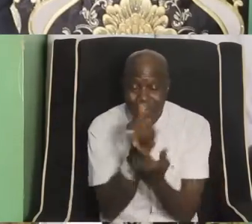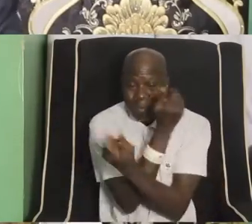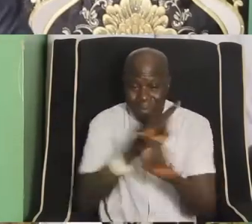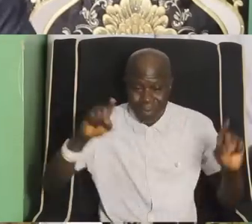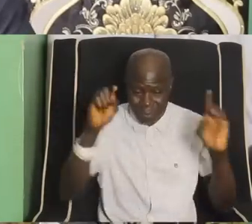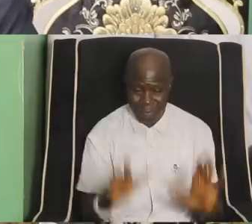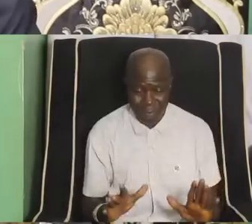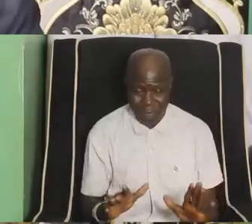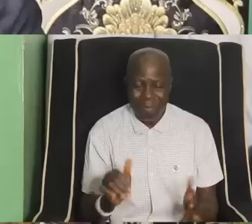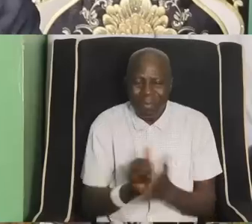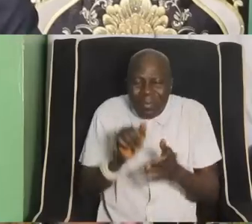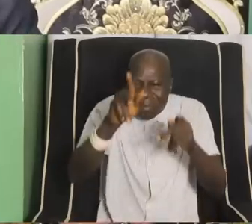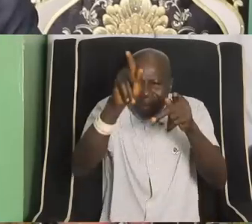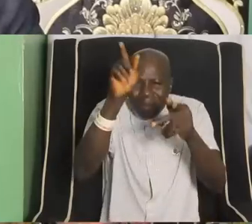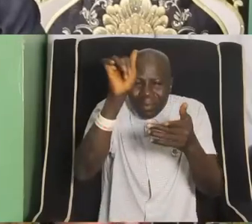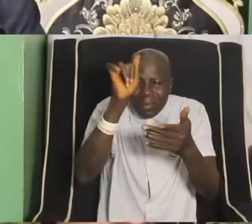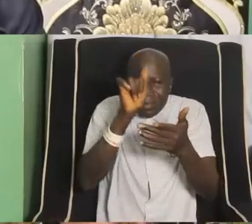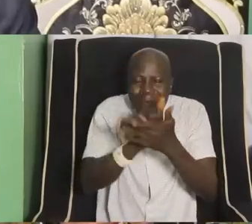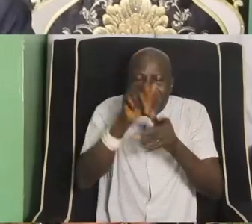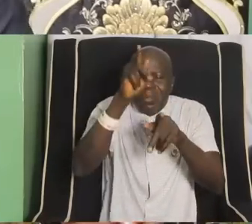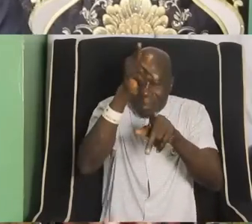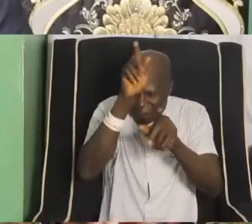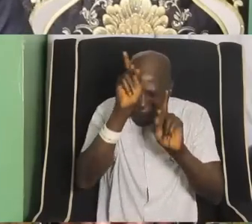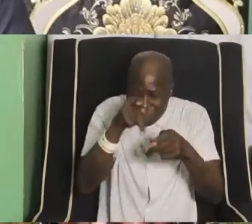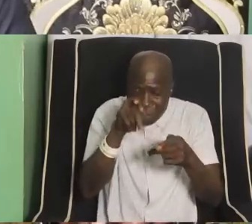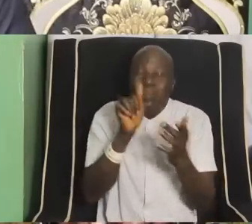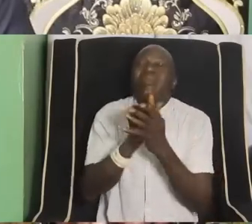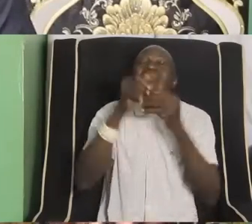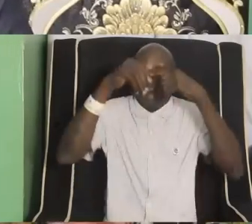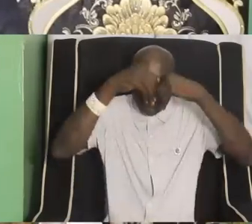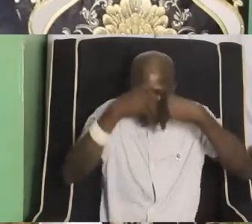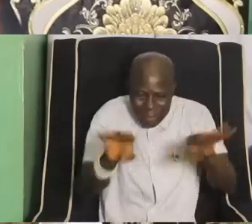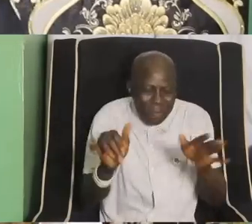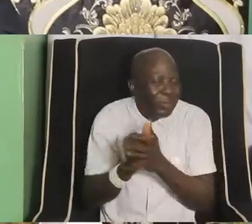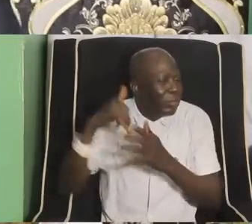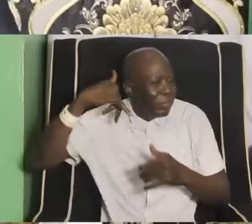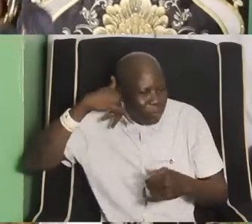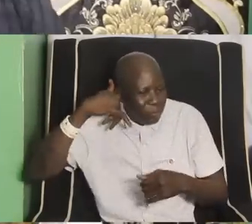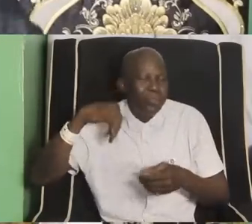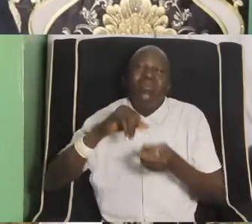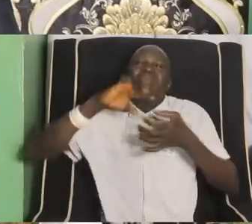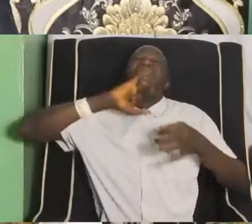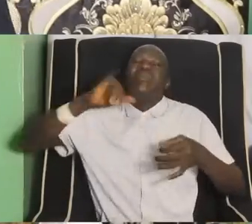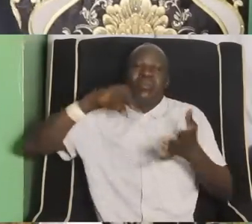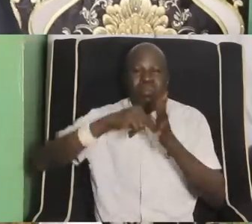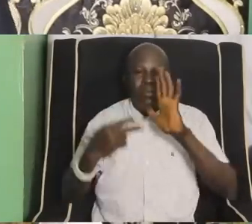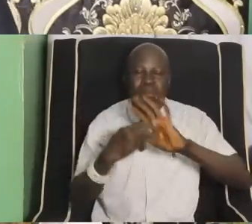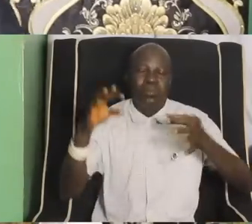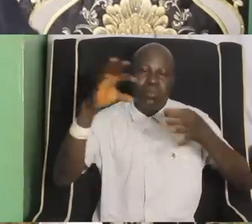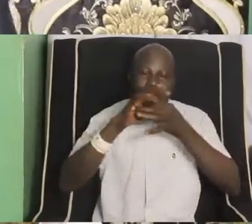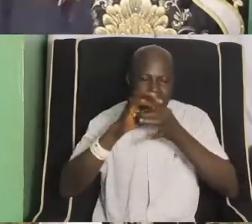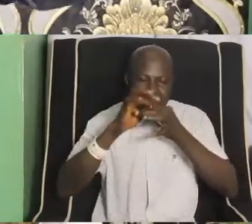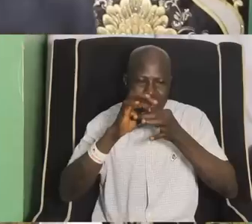save only phone phone too much connection. He is the person that releases his phone and phone means connection. Now ATM or too